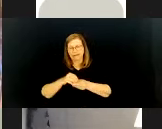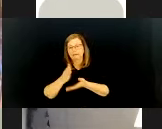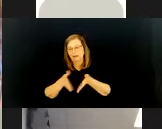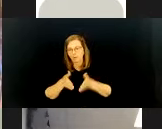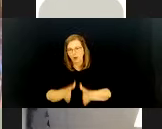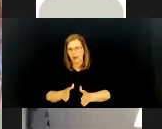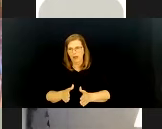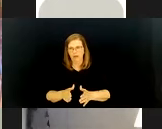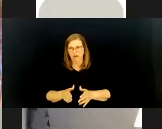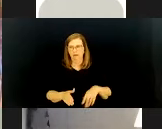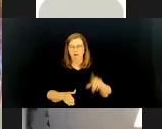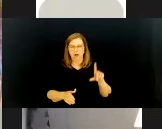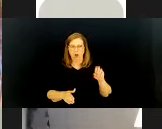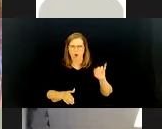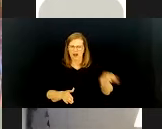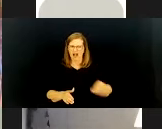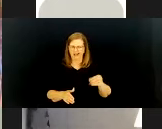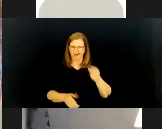Okay. And